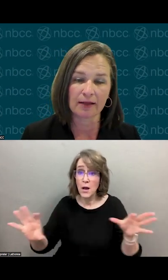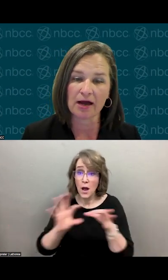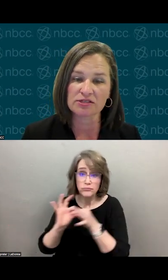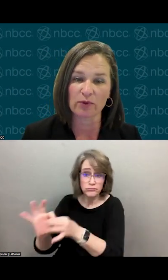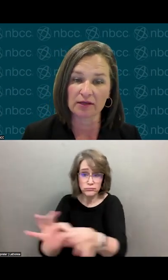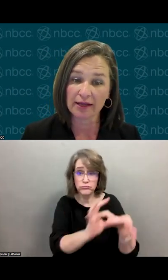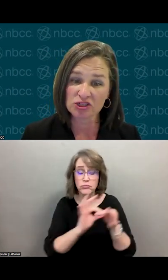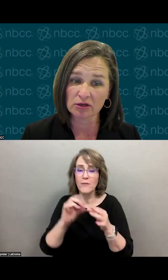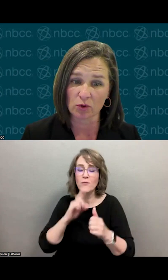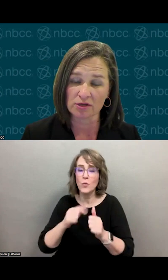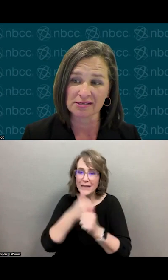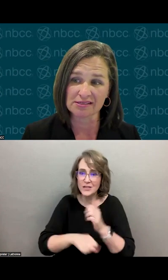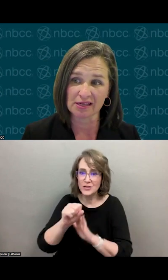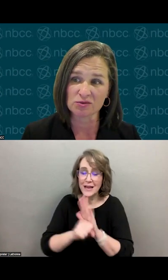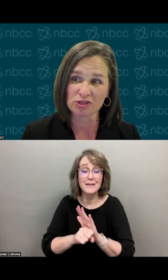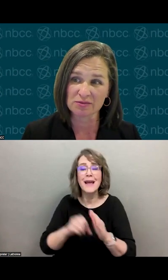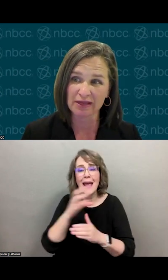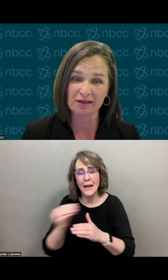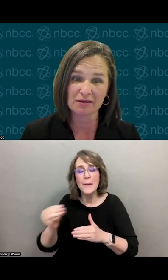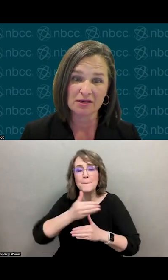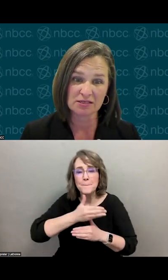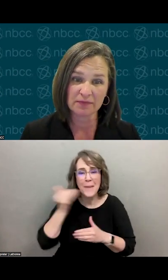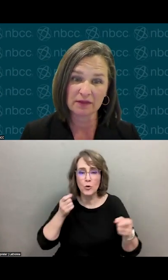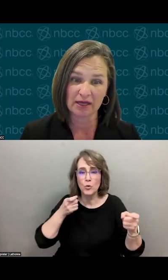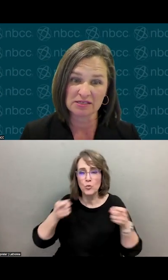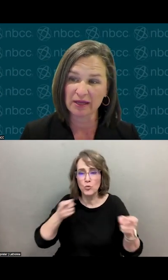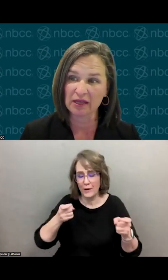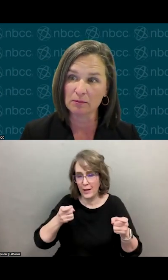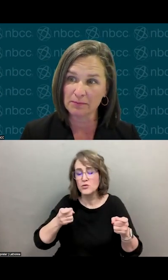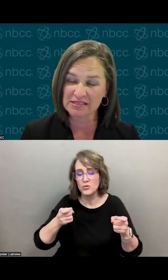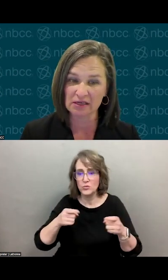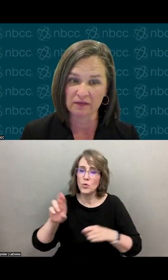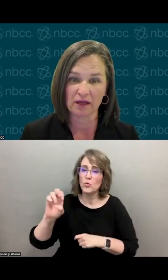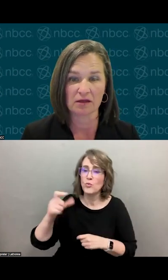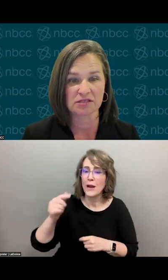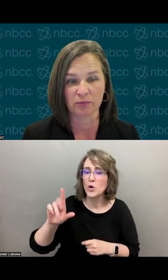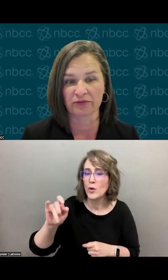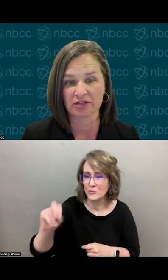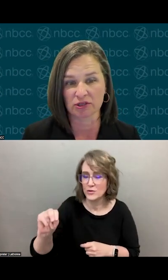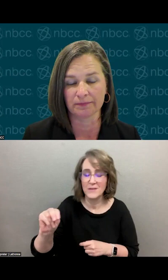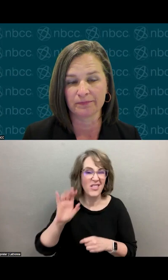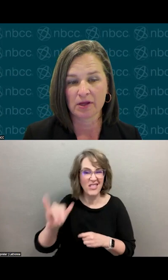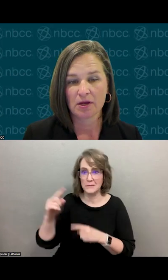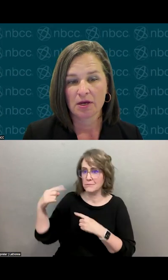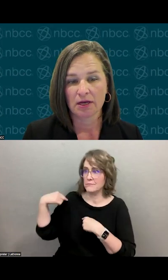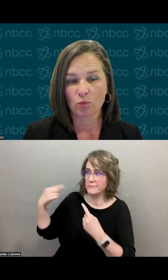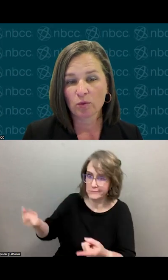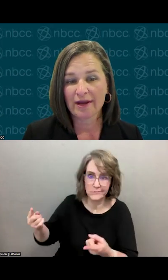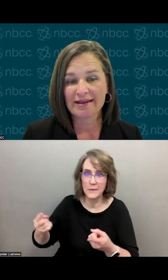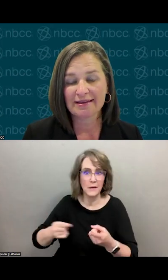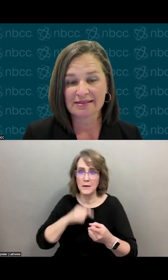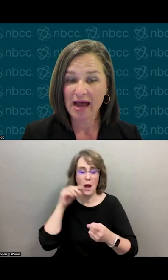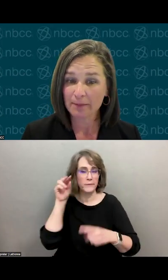and allows regulation across the states, which has been something that has been missing in the counseling profession. And